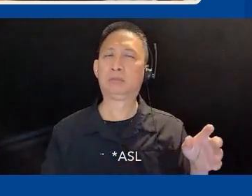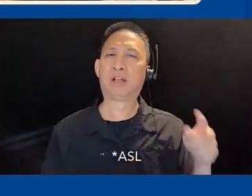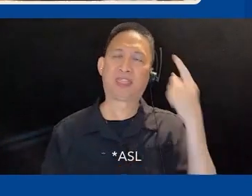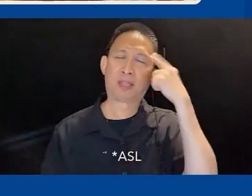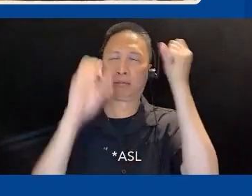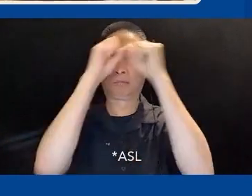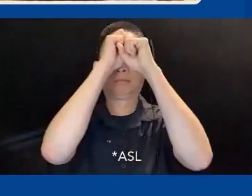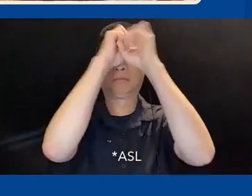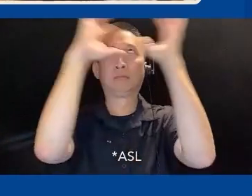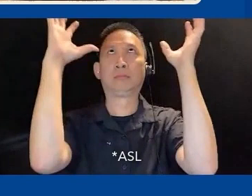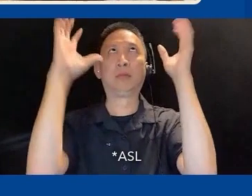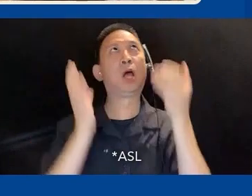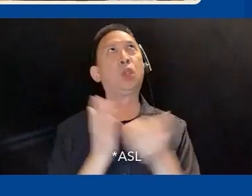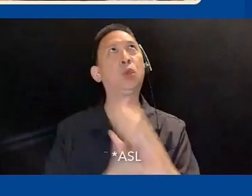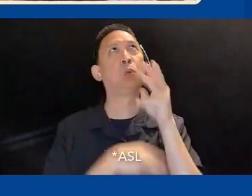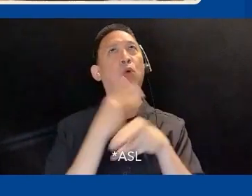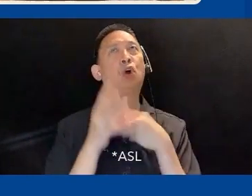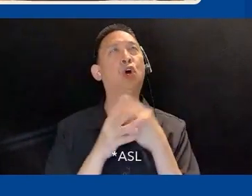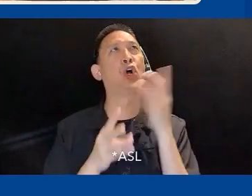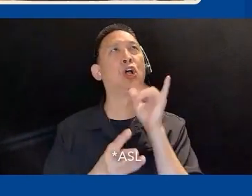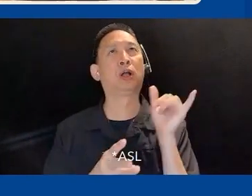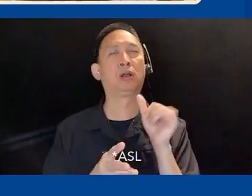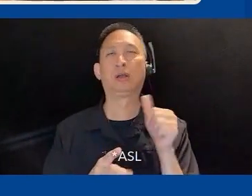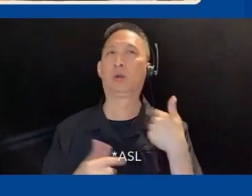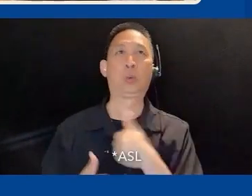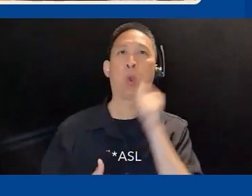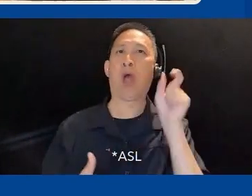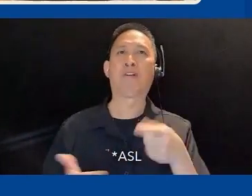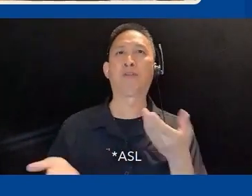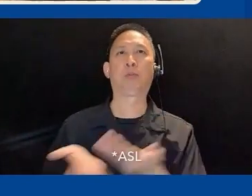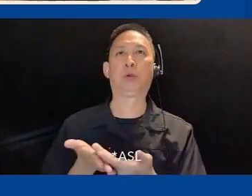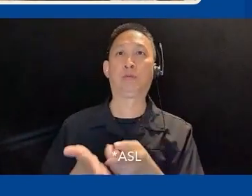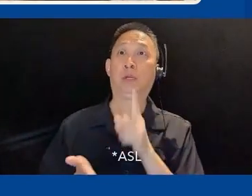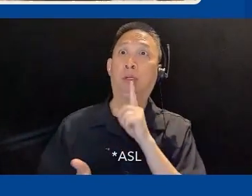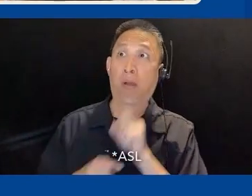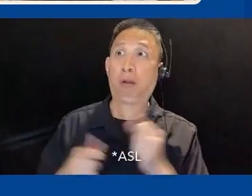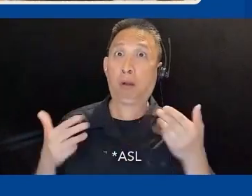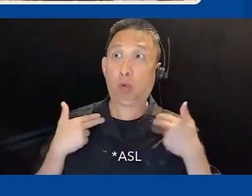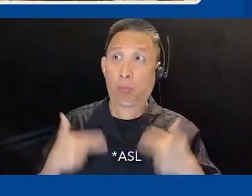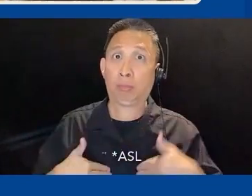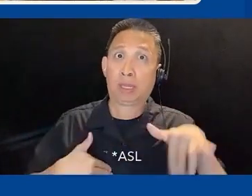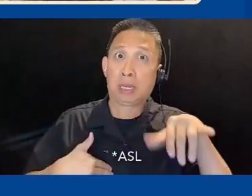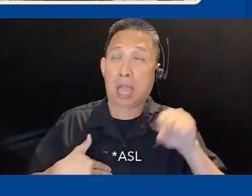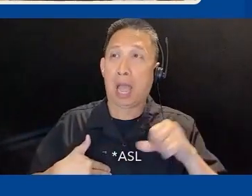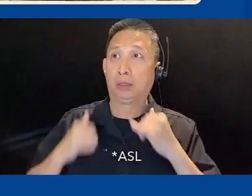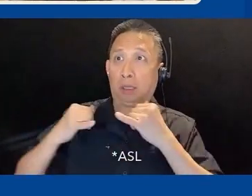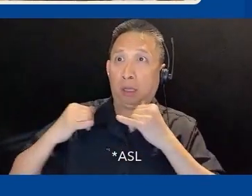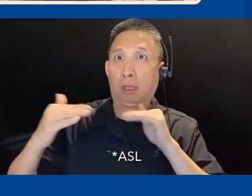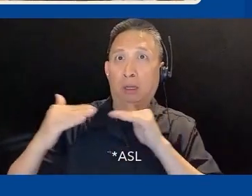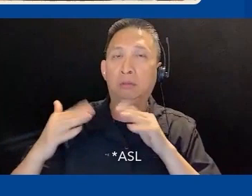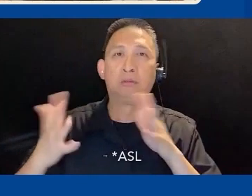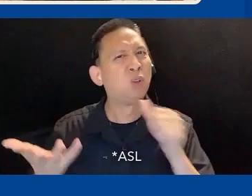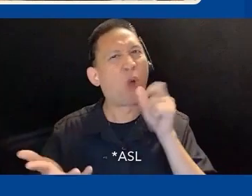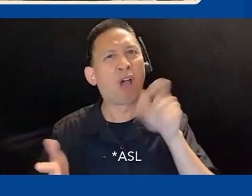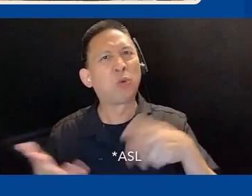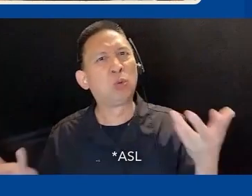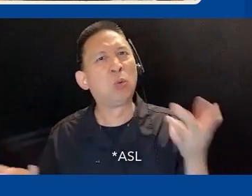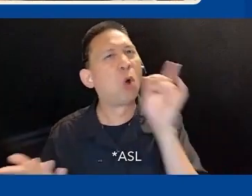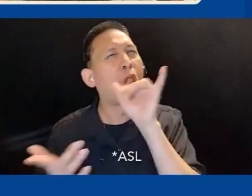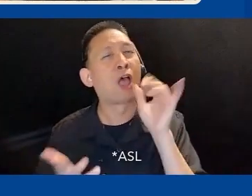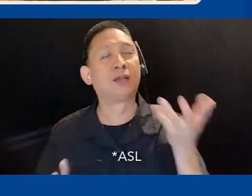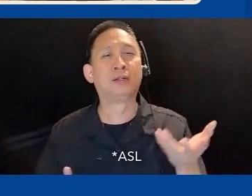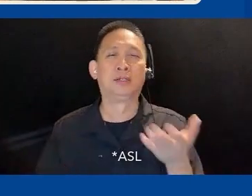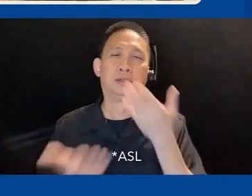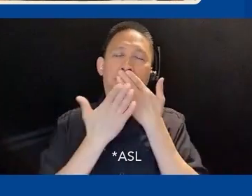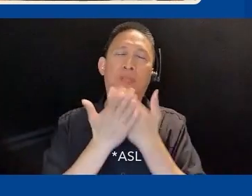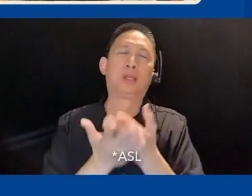which we don't have to always be proving our humanity through media. So thank you guys so much. You have been dropping